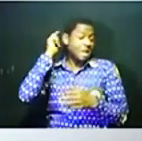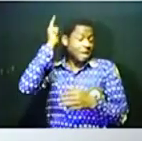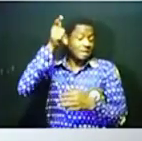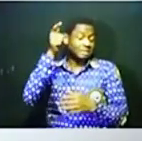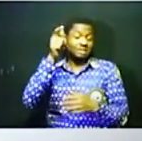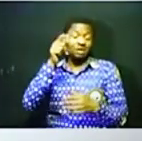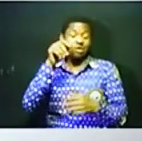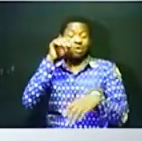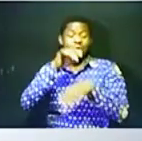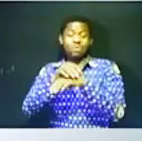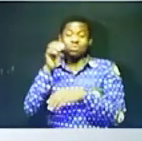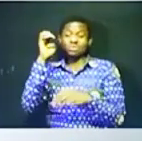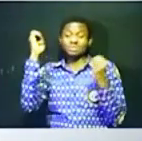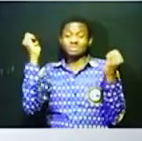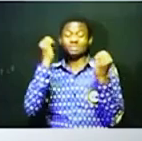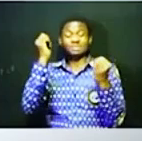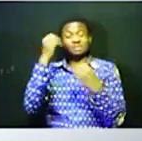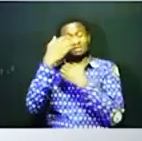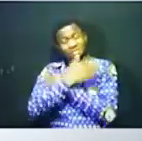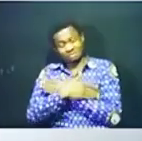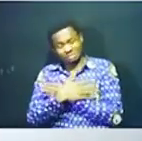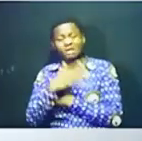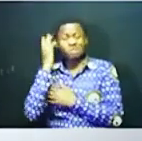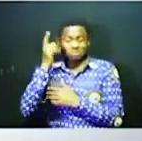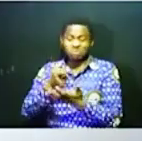are witnesses.